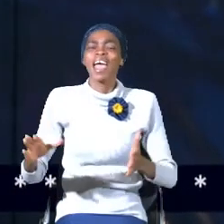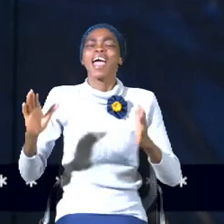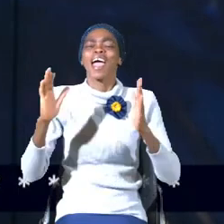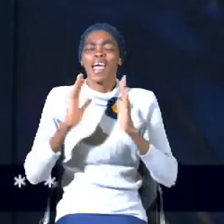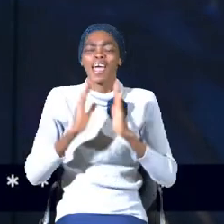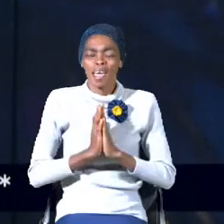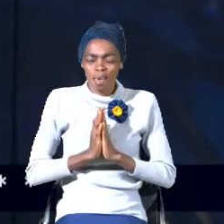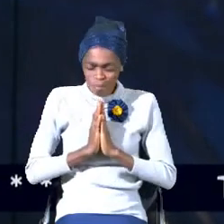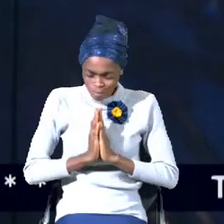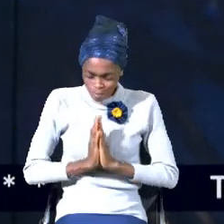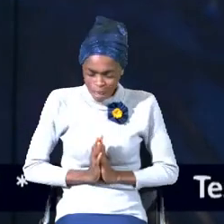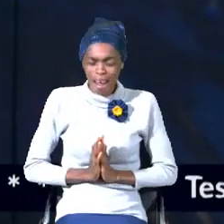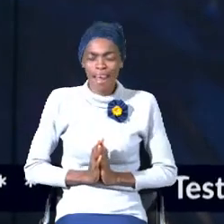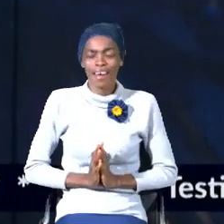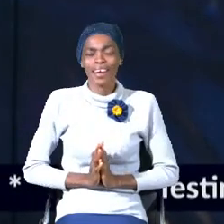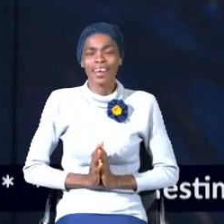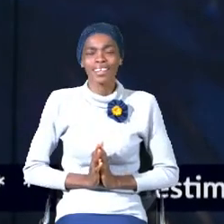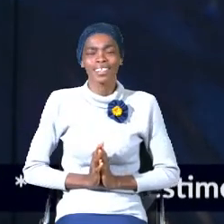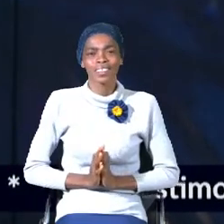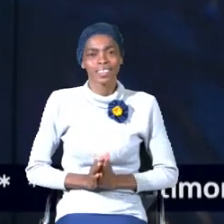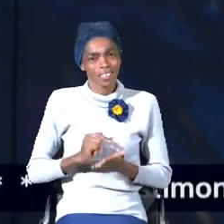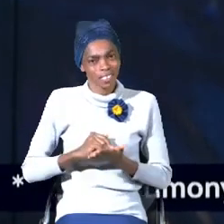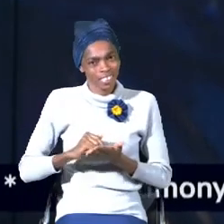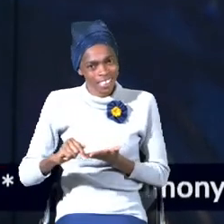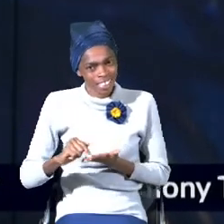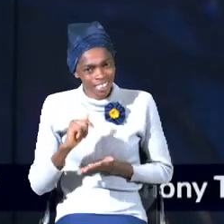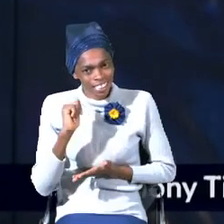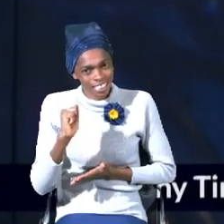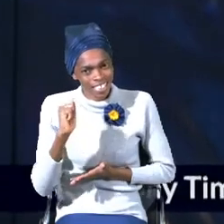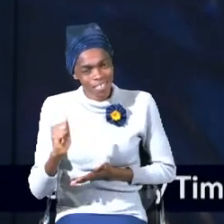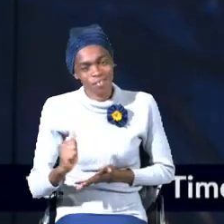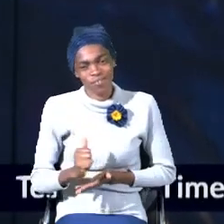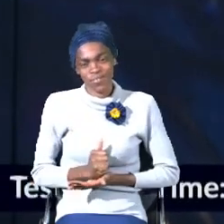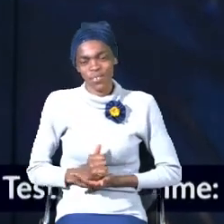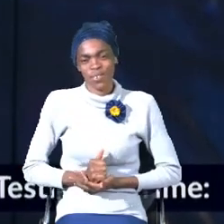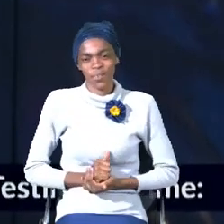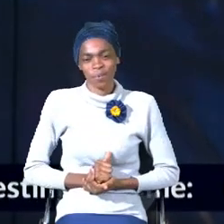amen. Check up.